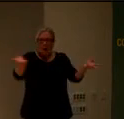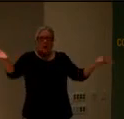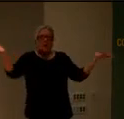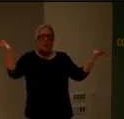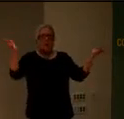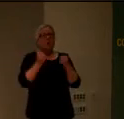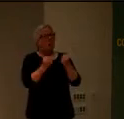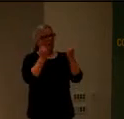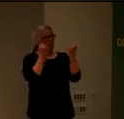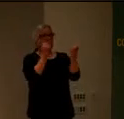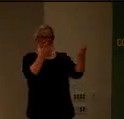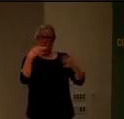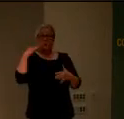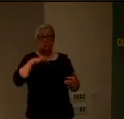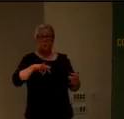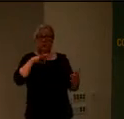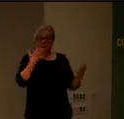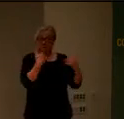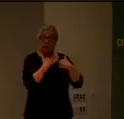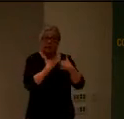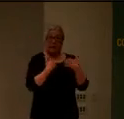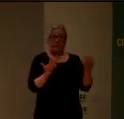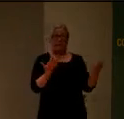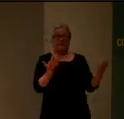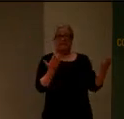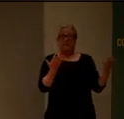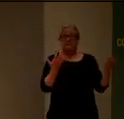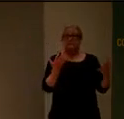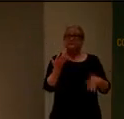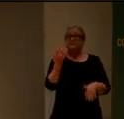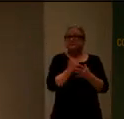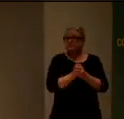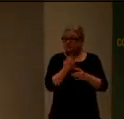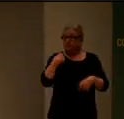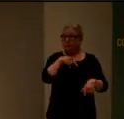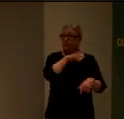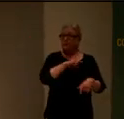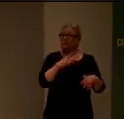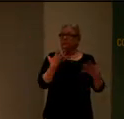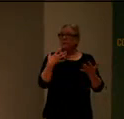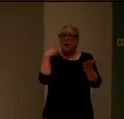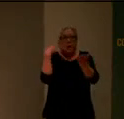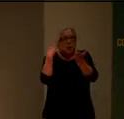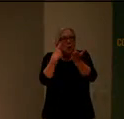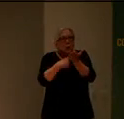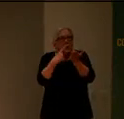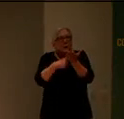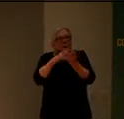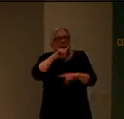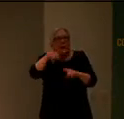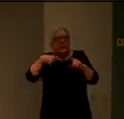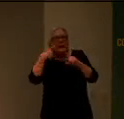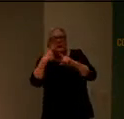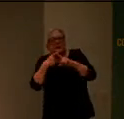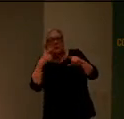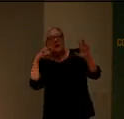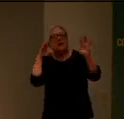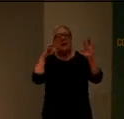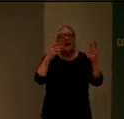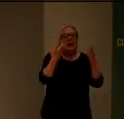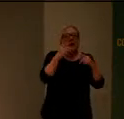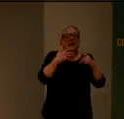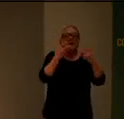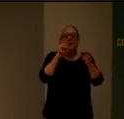Because there's multiple benefits. We have everybody, and despite we talk about the polarization, but one thing we can all come together around, I